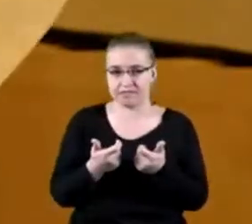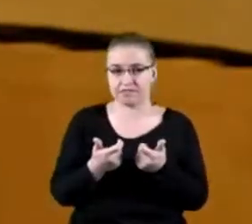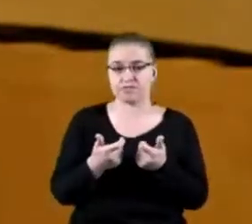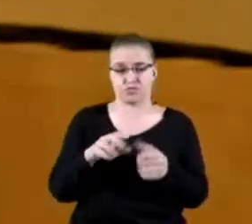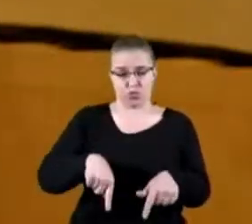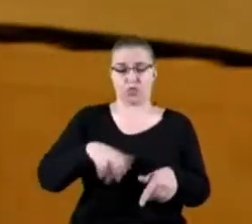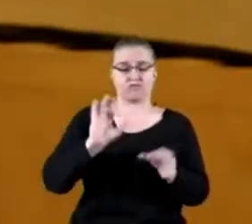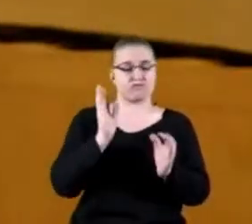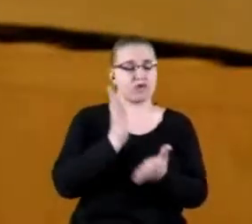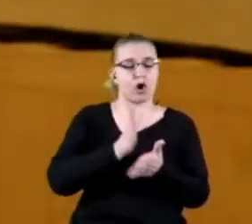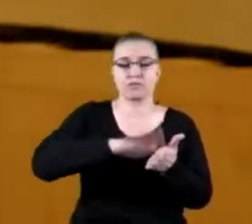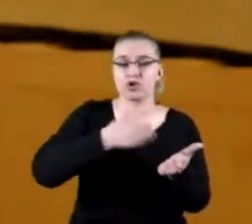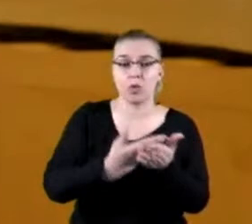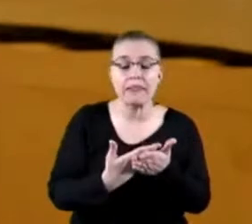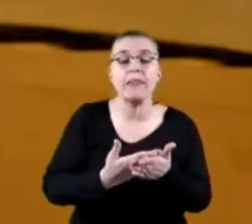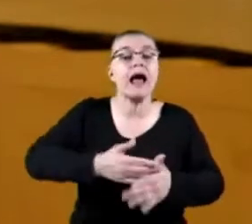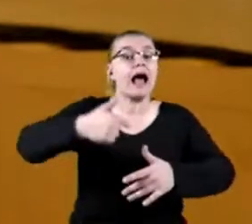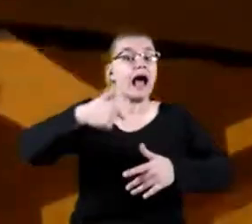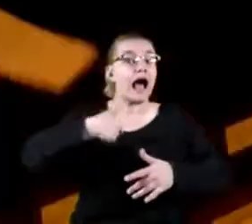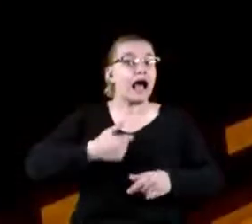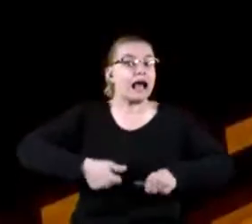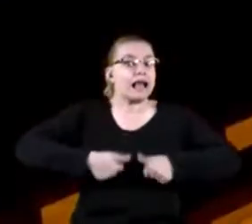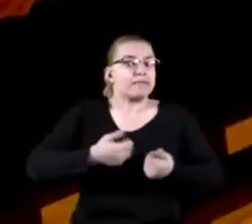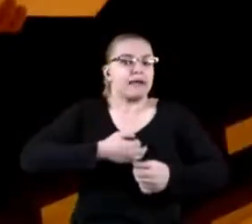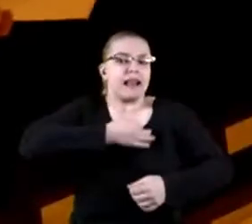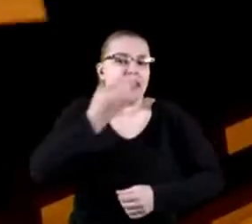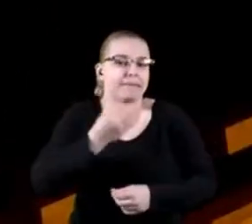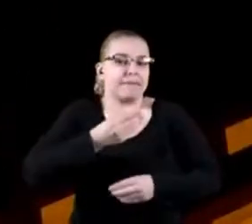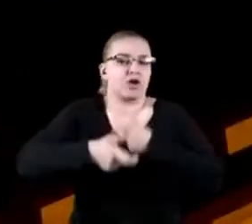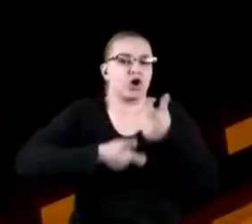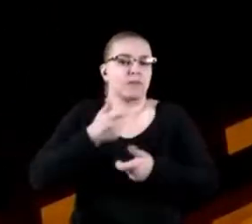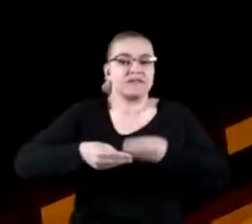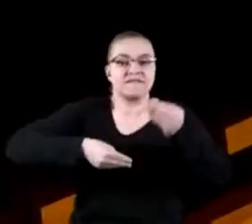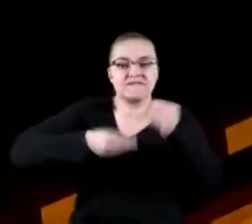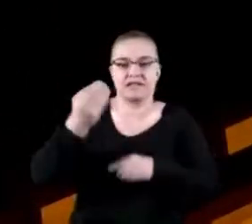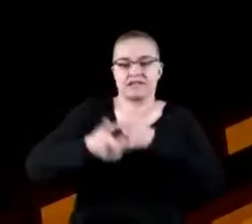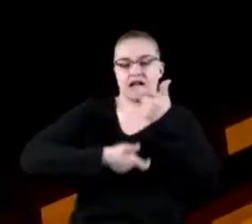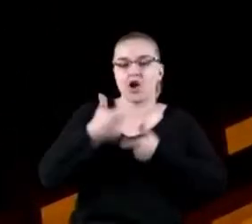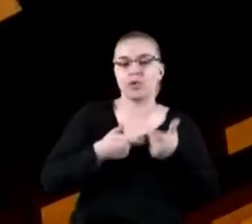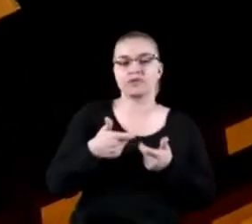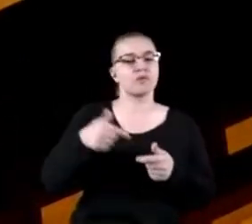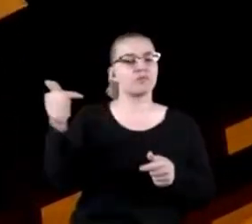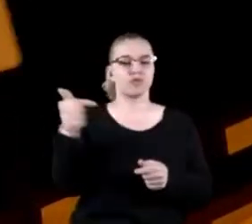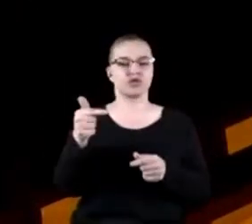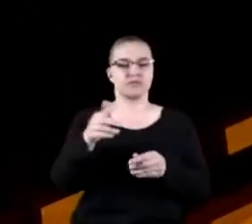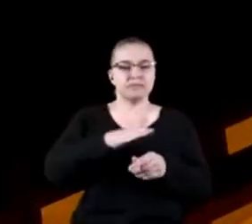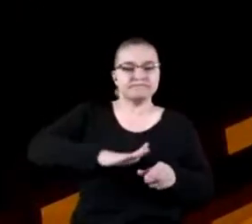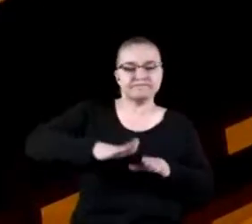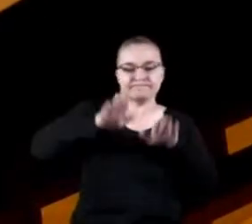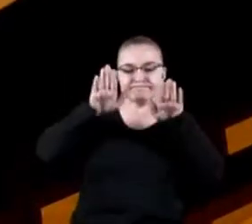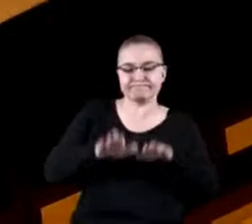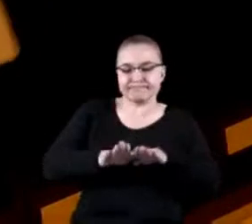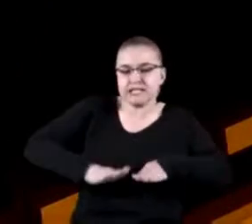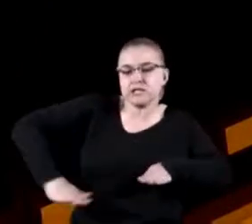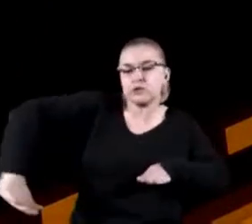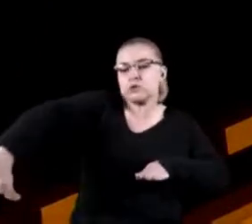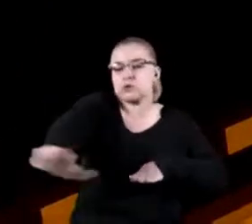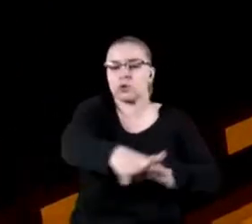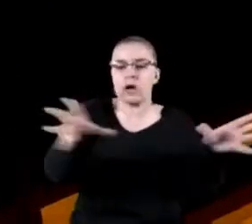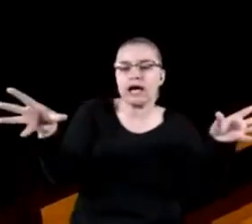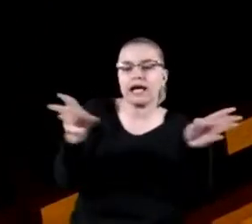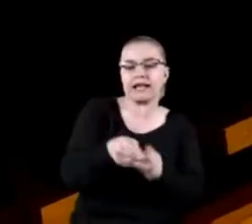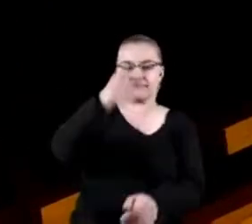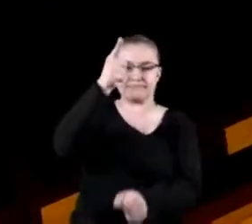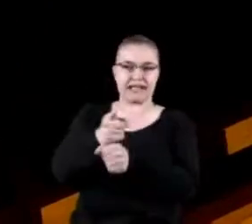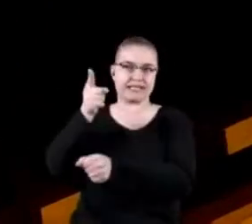we need to be at the table where decisions are made. So it's very important that states, we are working with states, with the Union for the